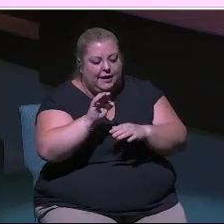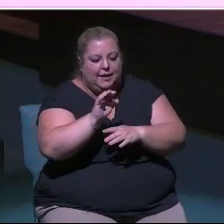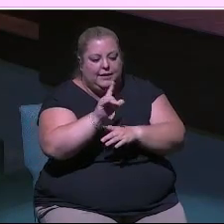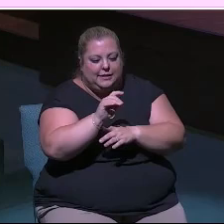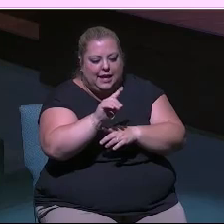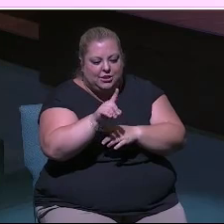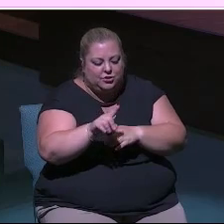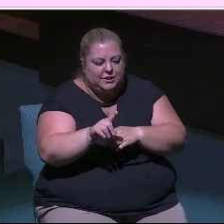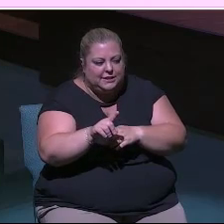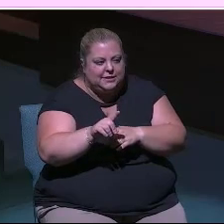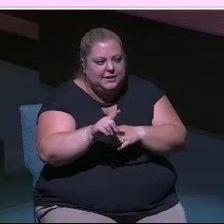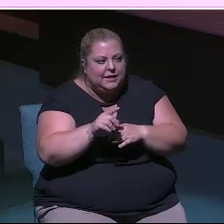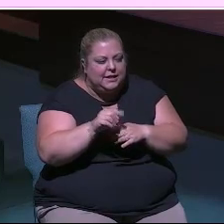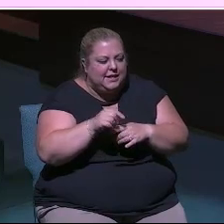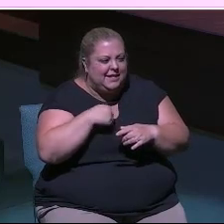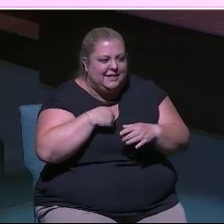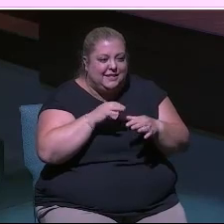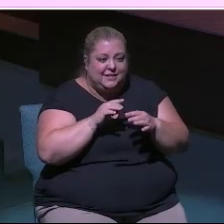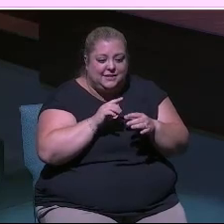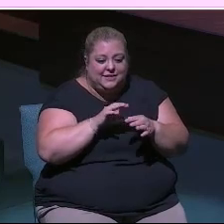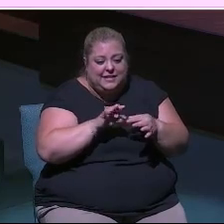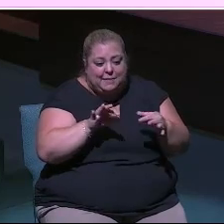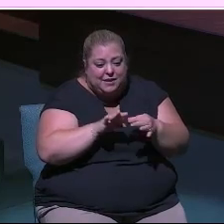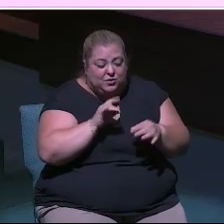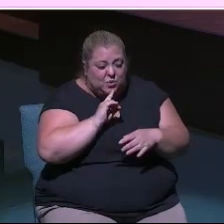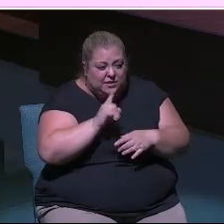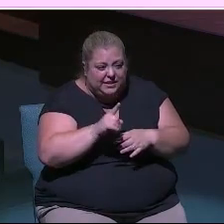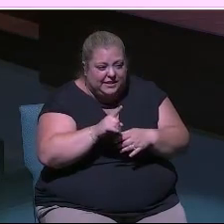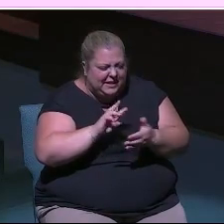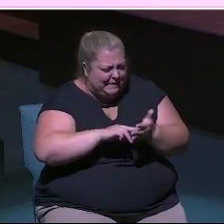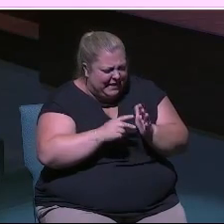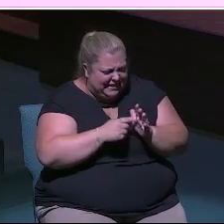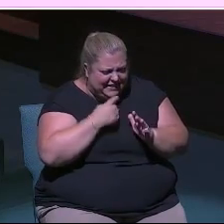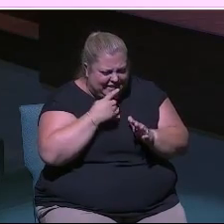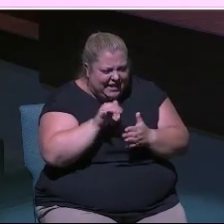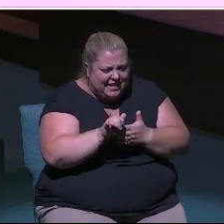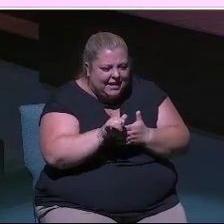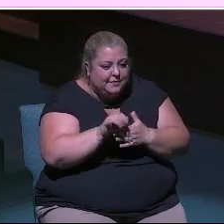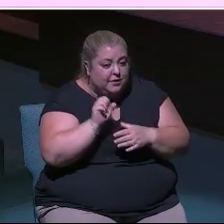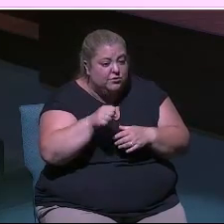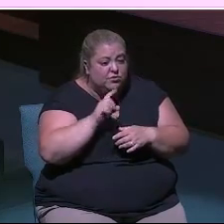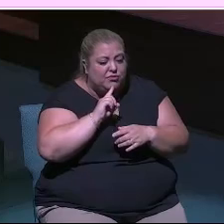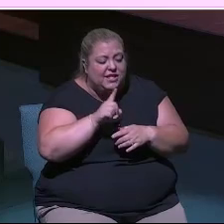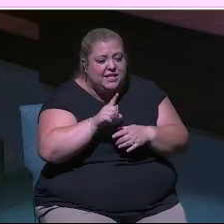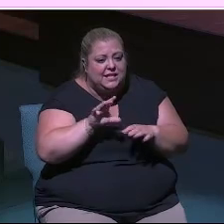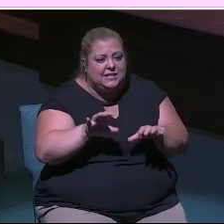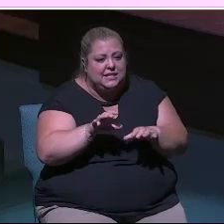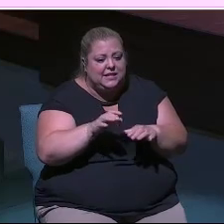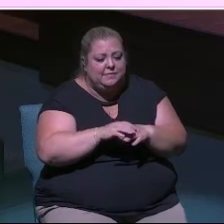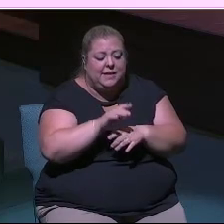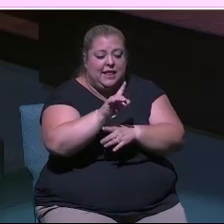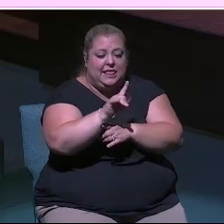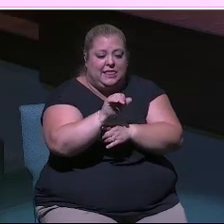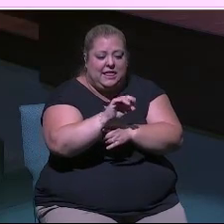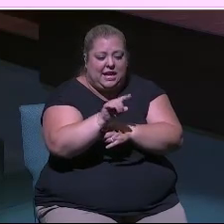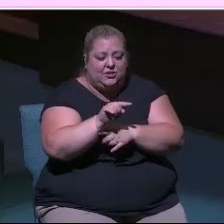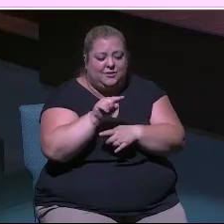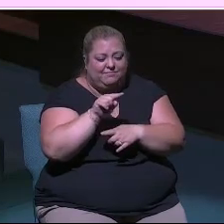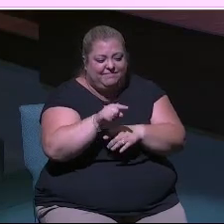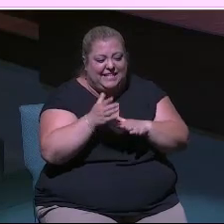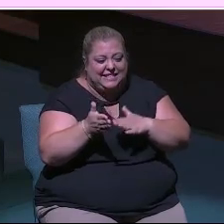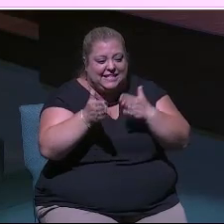you think, I don't think he meant to say this. Oh, but he did. Then said Jesus plainly unto them, Lazarus is